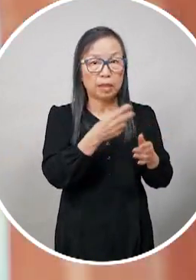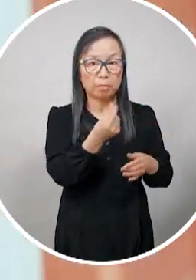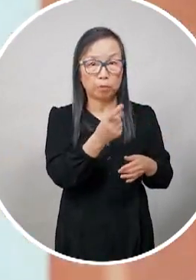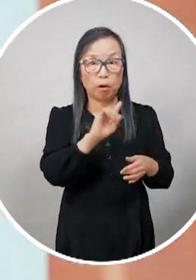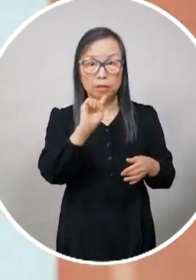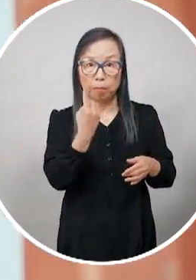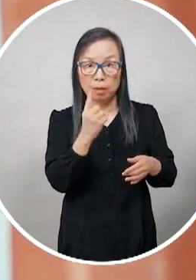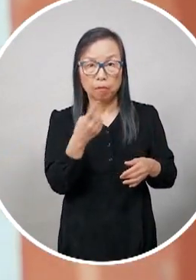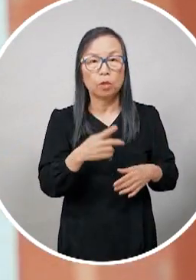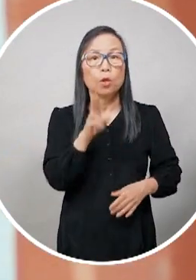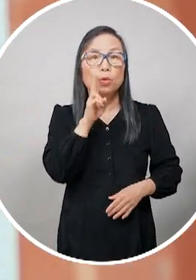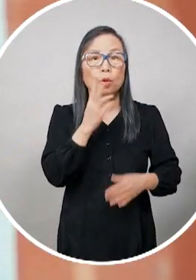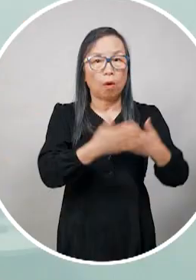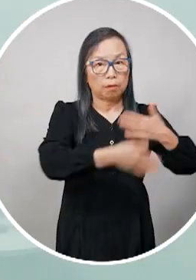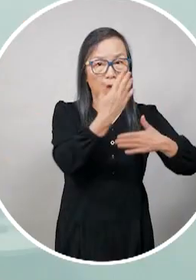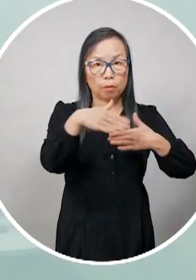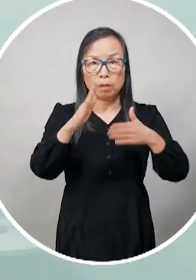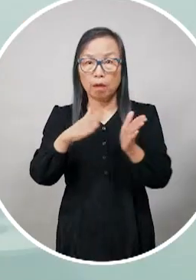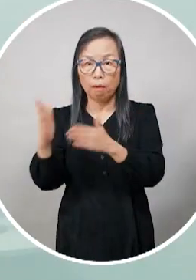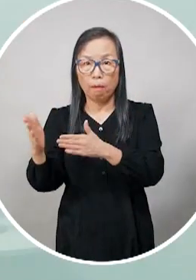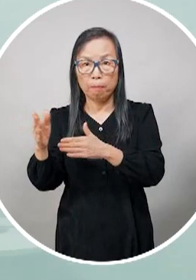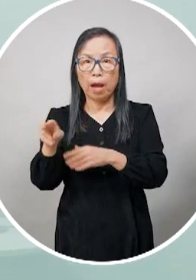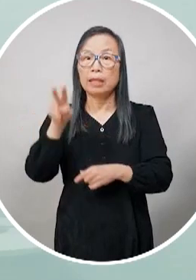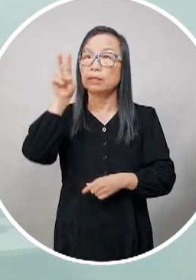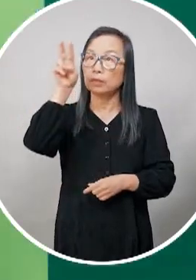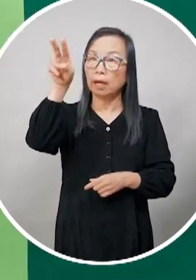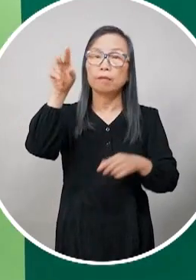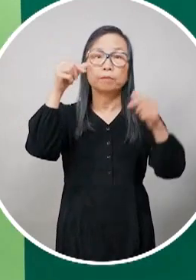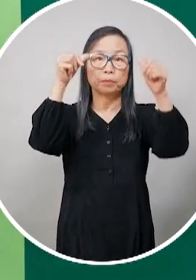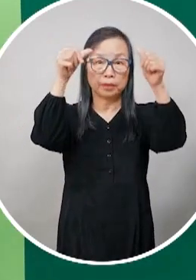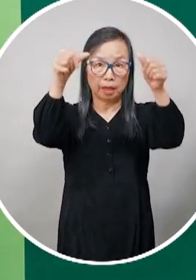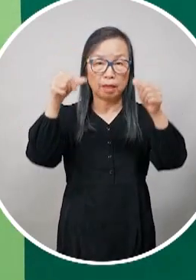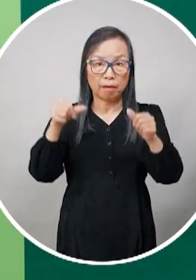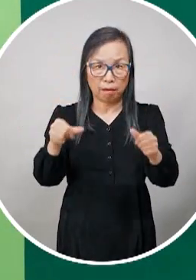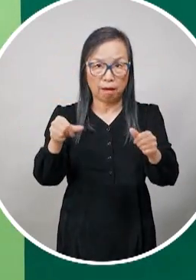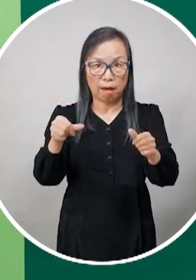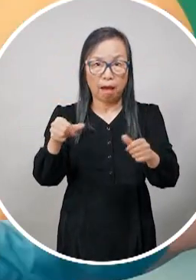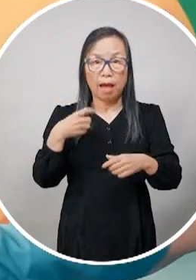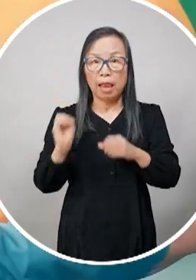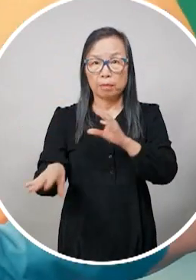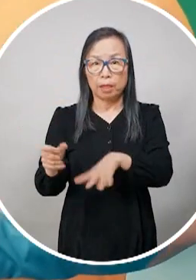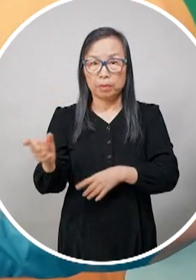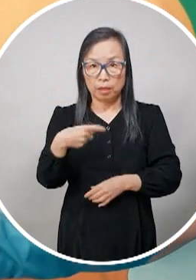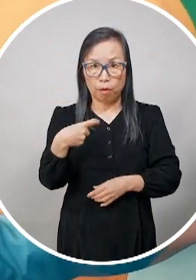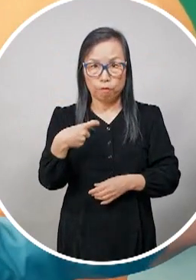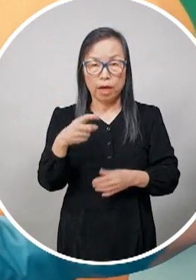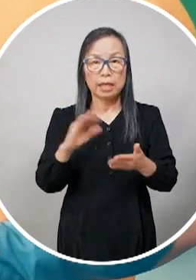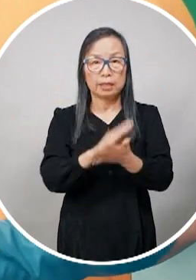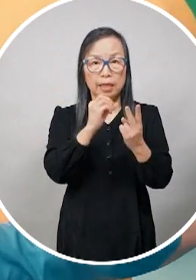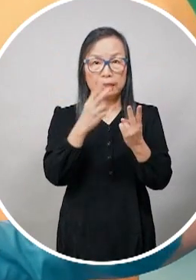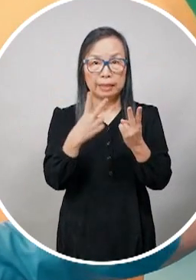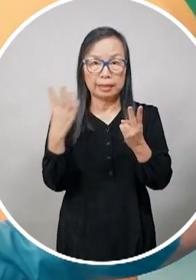waste. The labels are $11 each. Read the property management notice for any other arrangements. The municipal